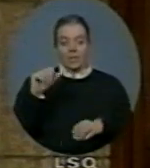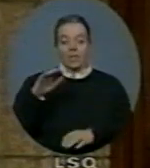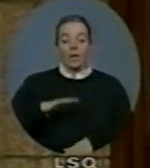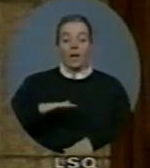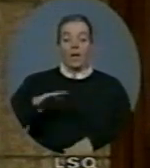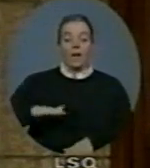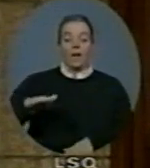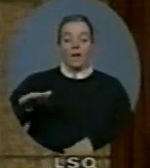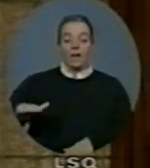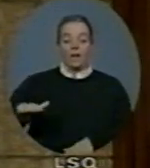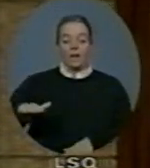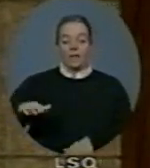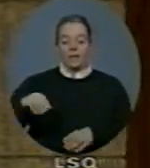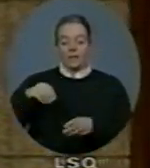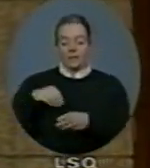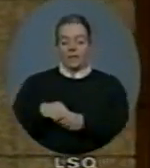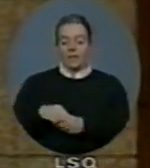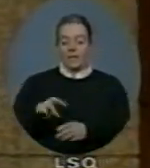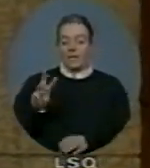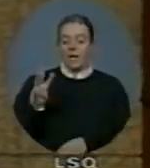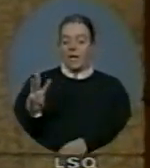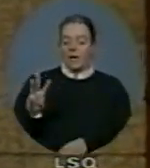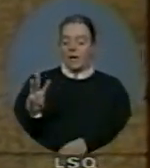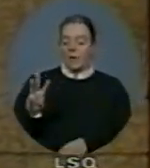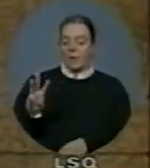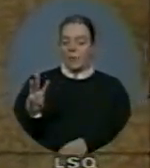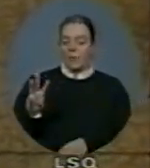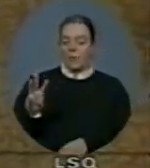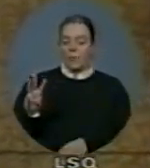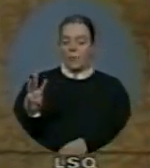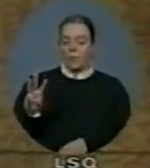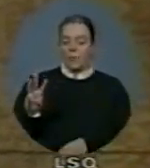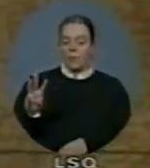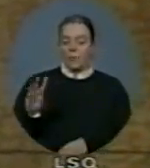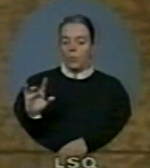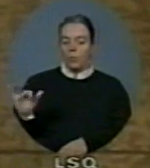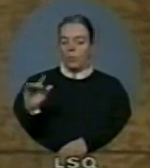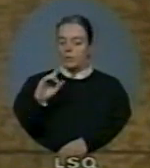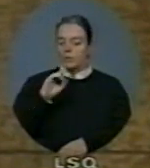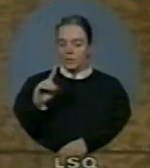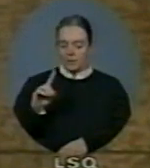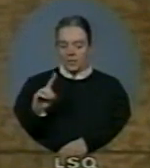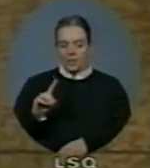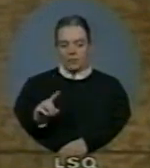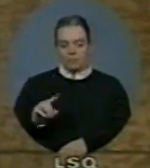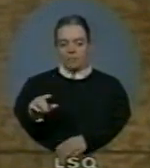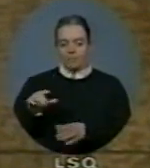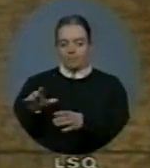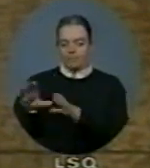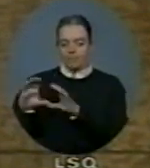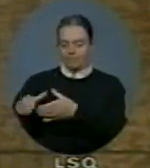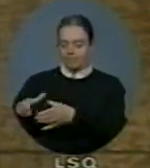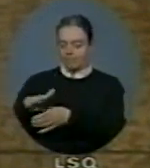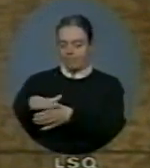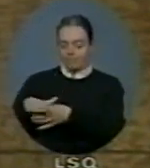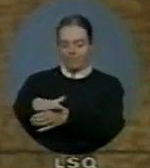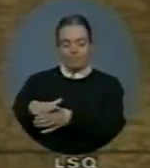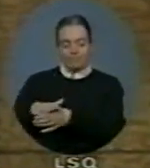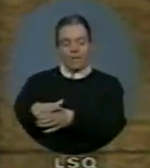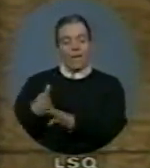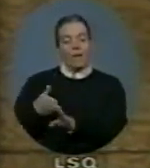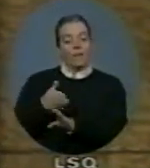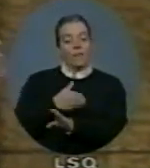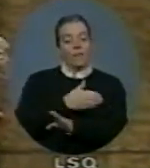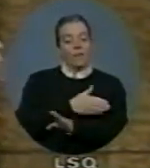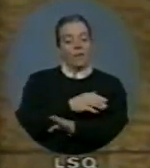he cancelled the school at the Rockey Bay First Nation, even though his predecessor identified a serious need to take action. Now, the minister